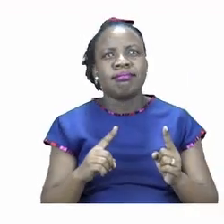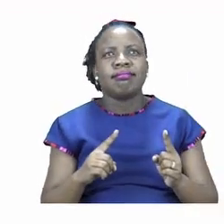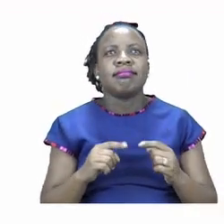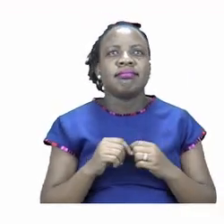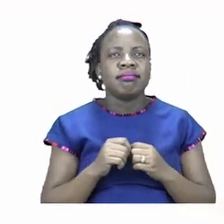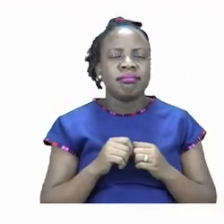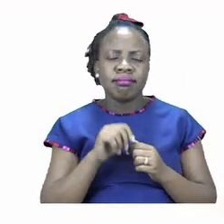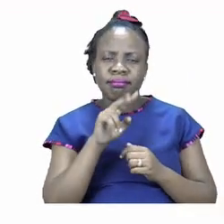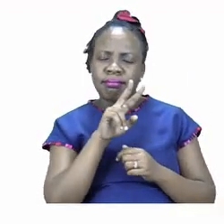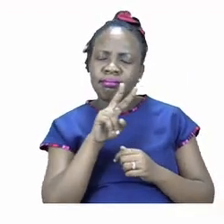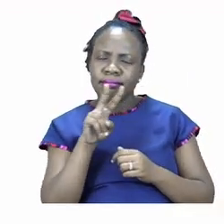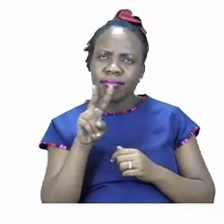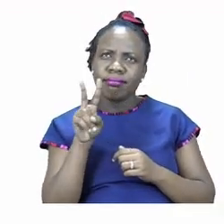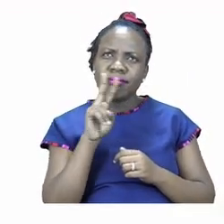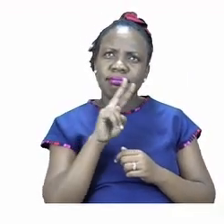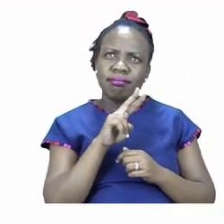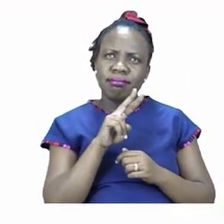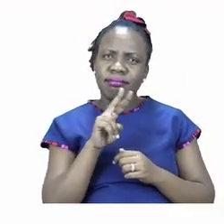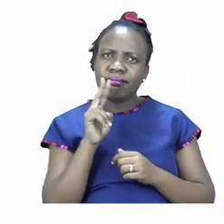answer the questions below.